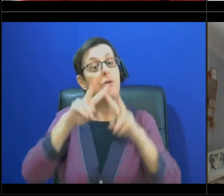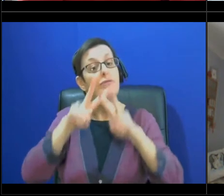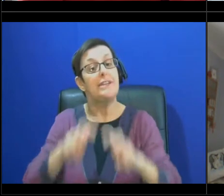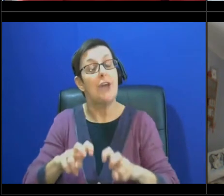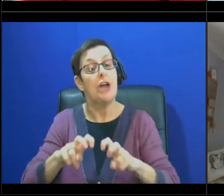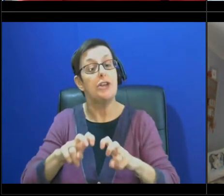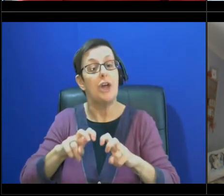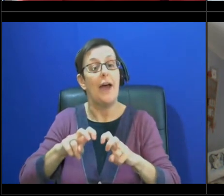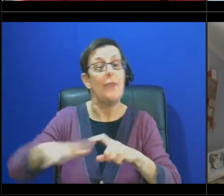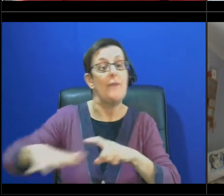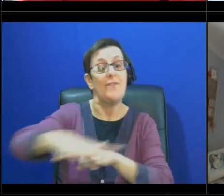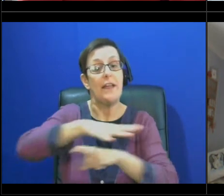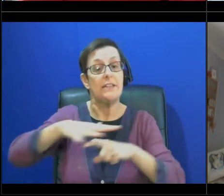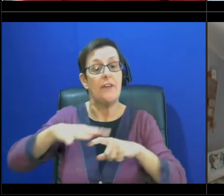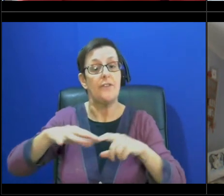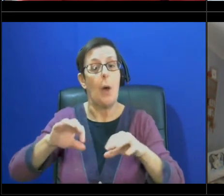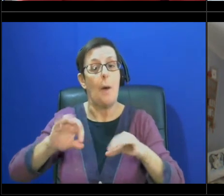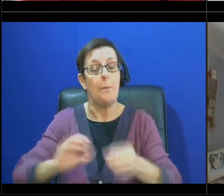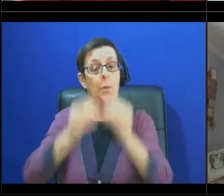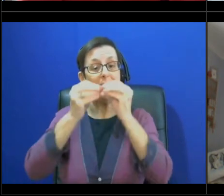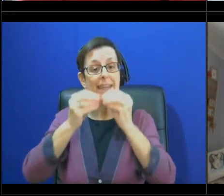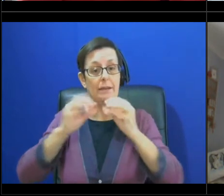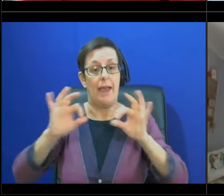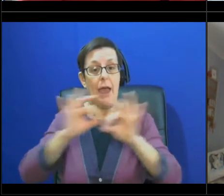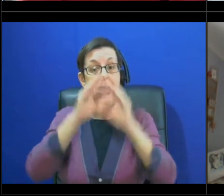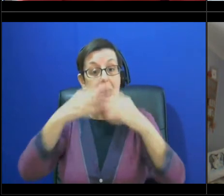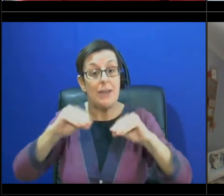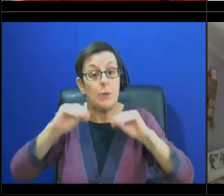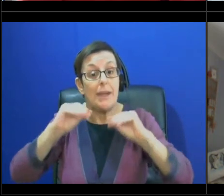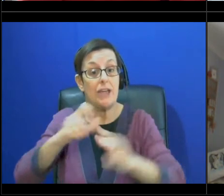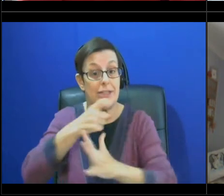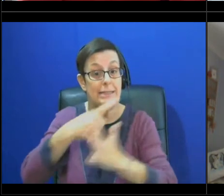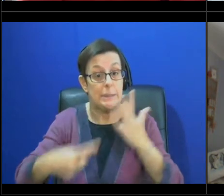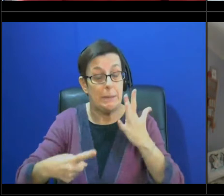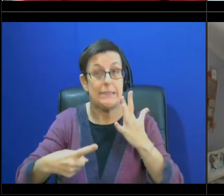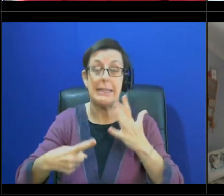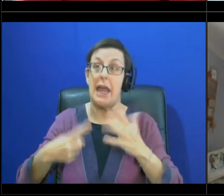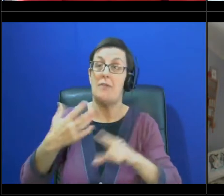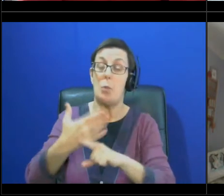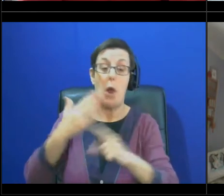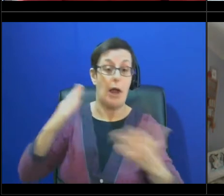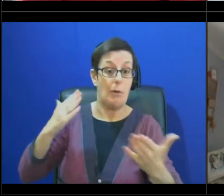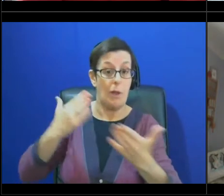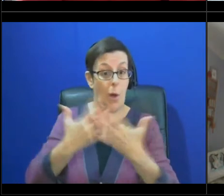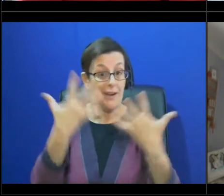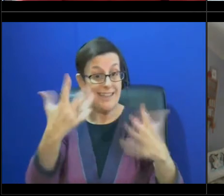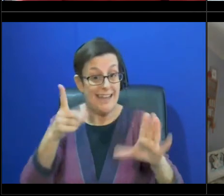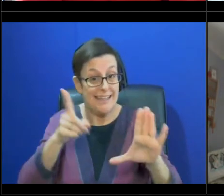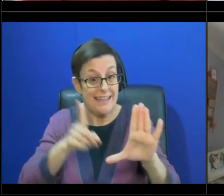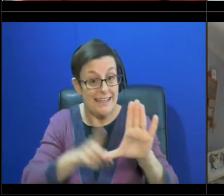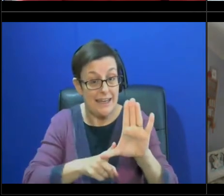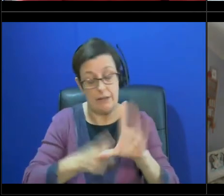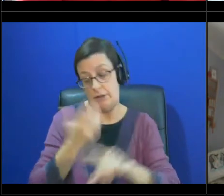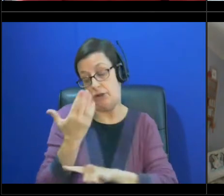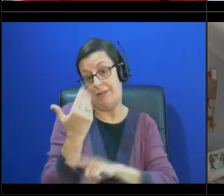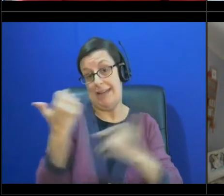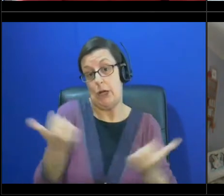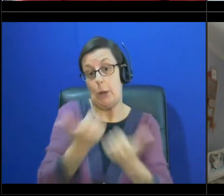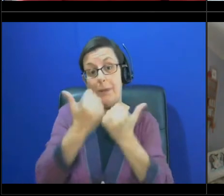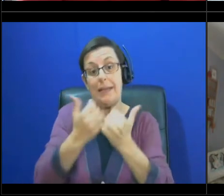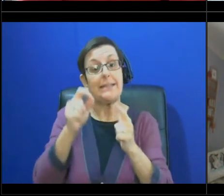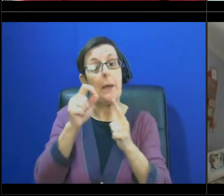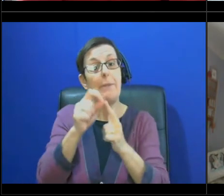music education and disability. I've been working in the field for just over 10 years and I recently completed my PhD from the